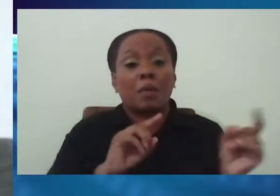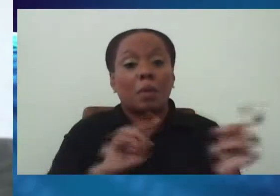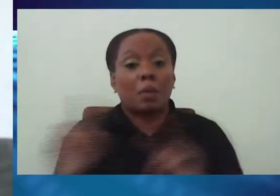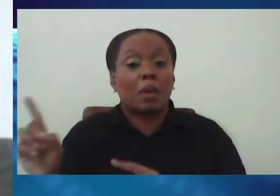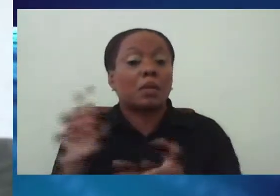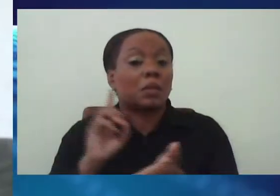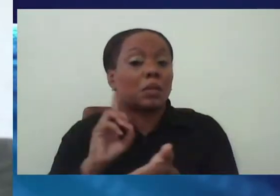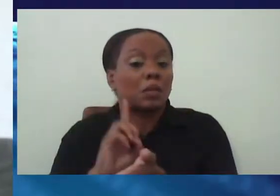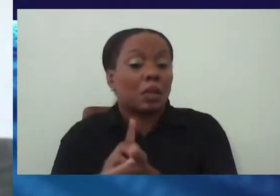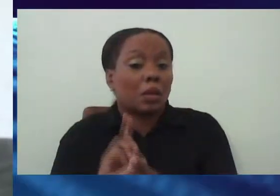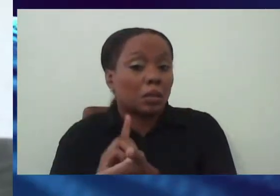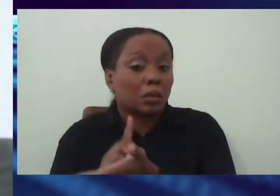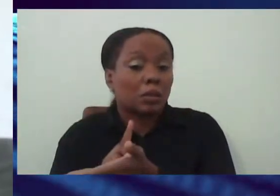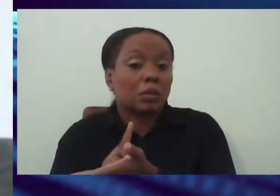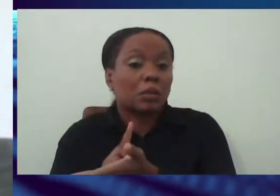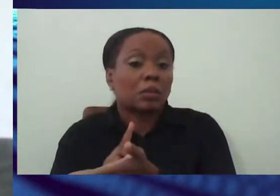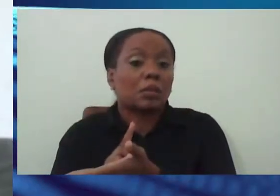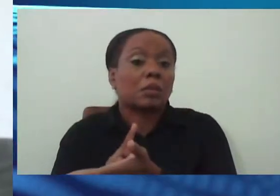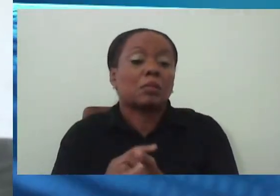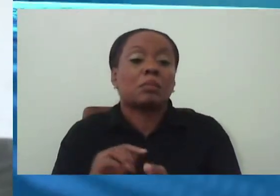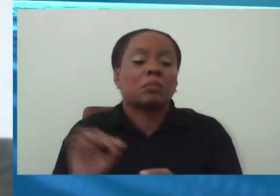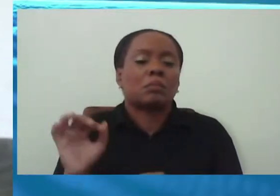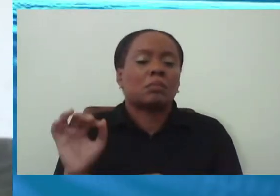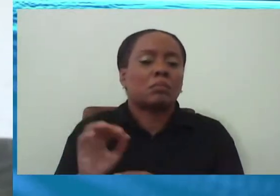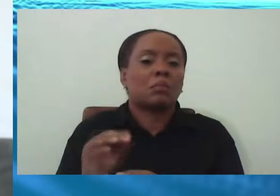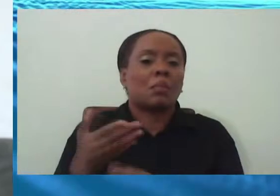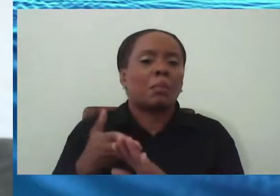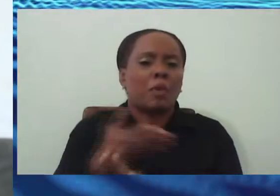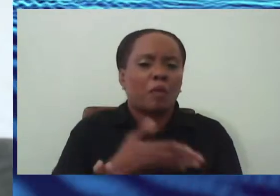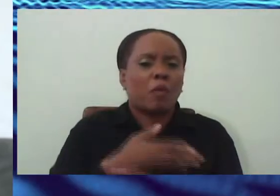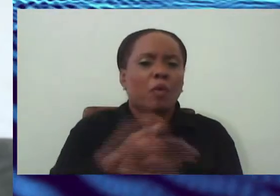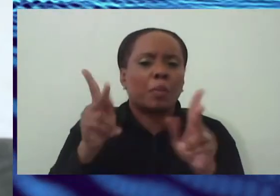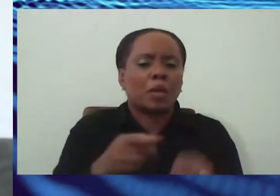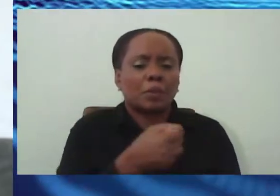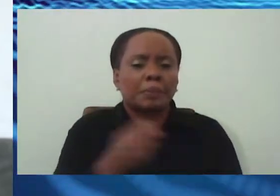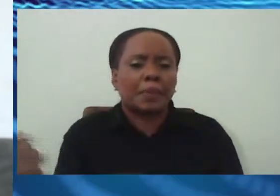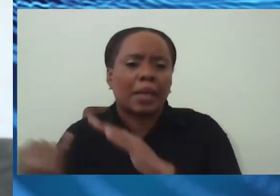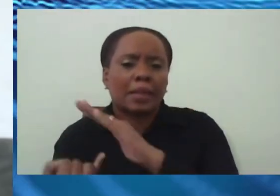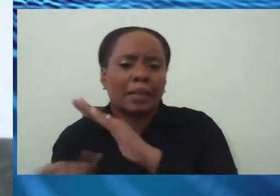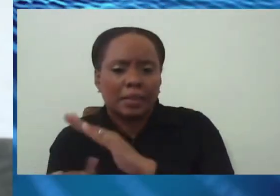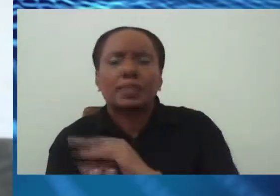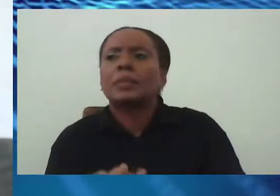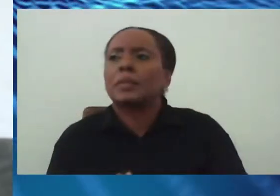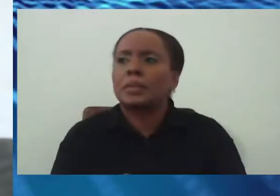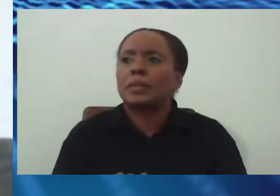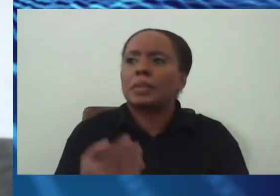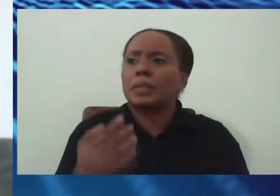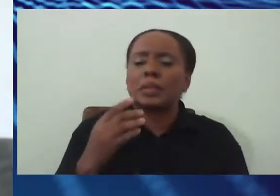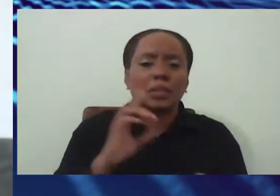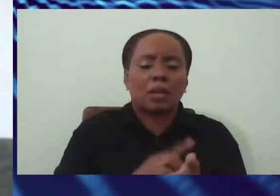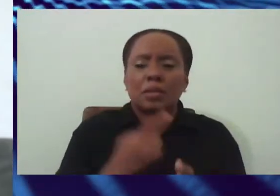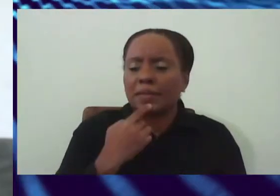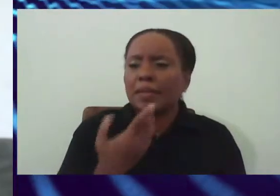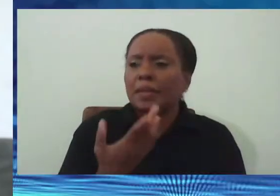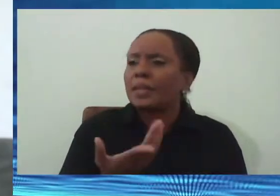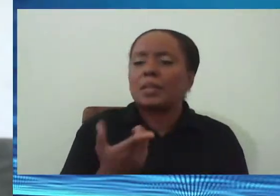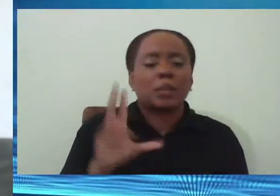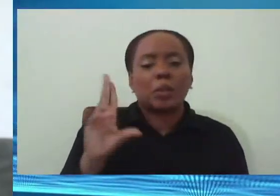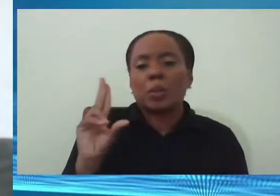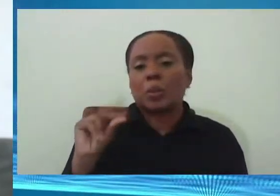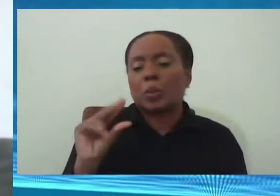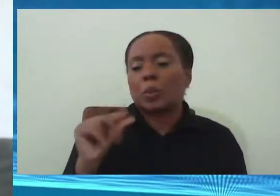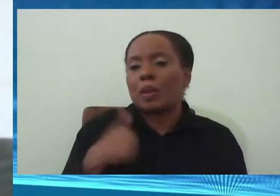attended prior to going into isolation. And that doctor said, no, I can't give you the death